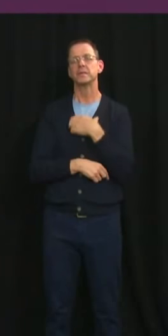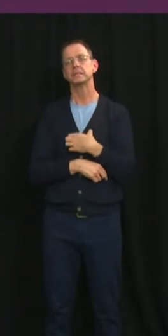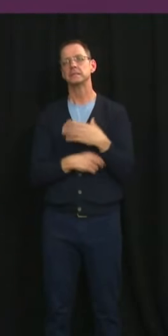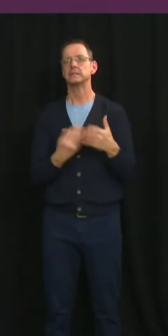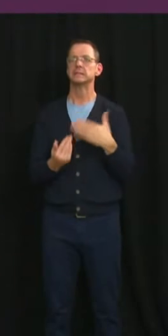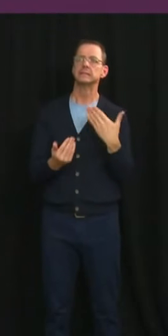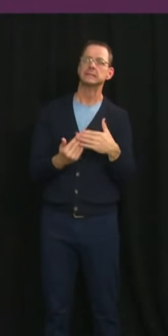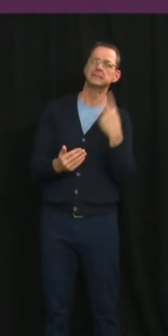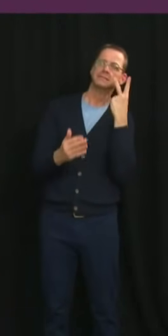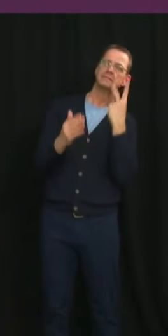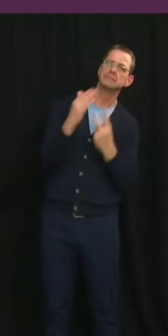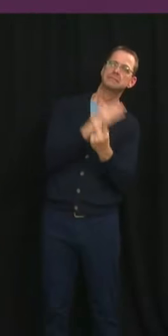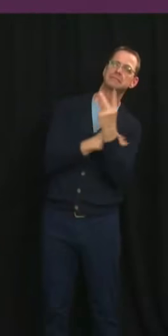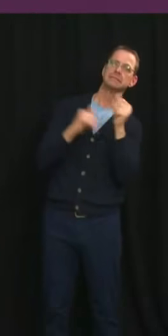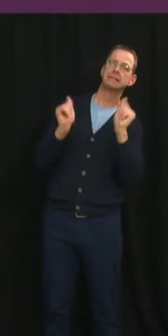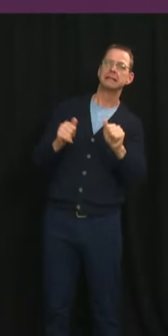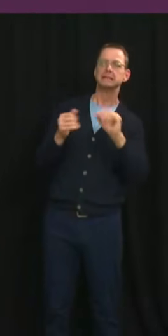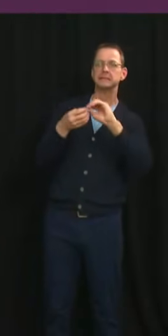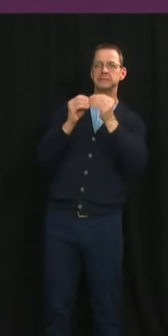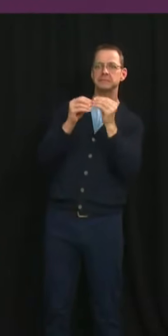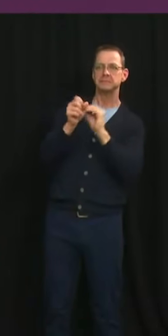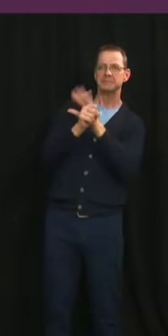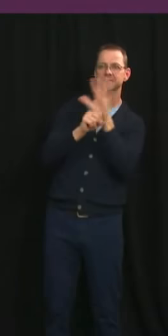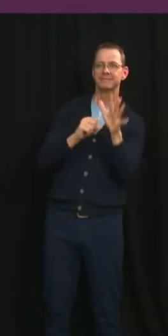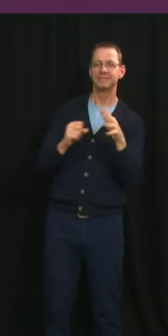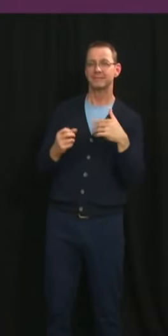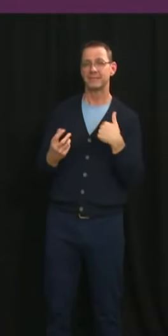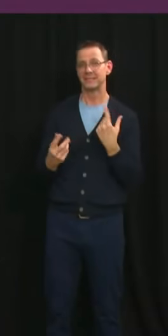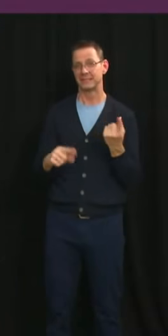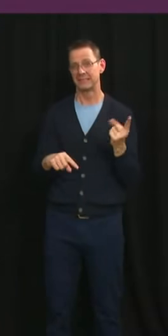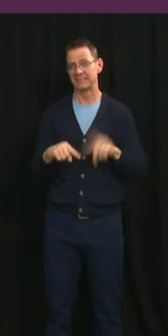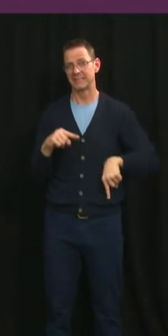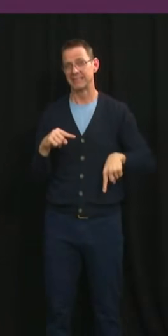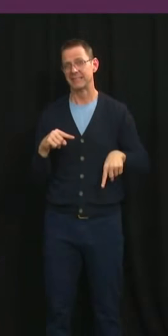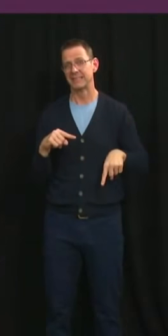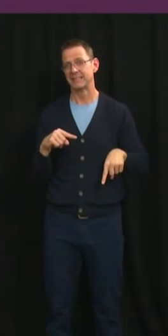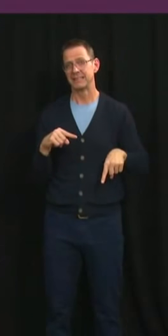These variants certainly don't. Do you have a follow-up at all, Vince?